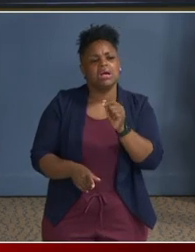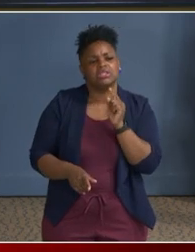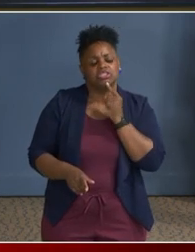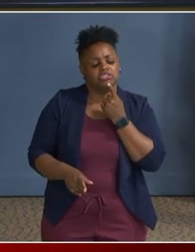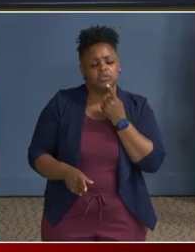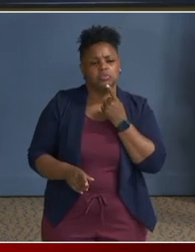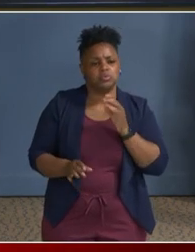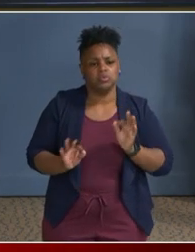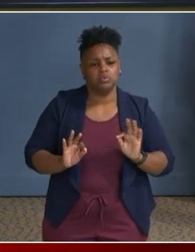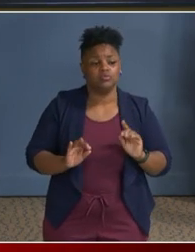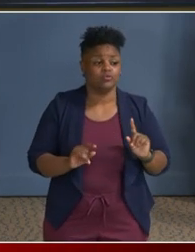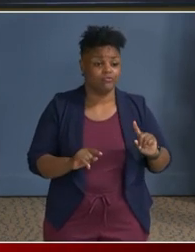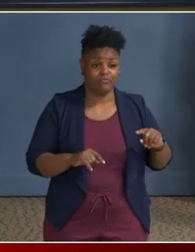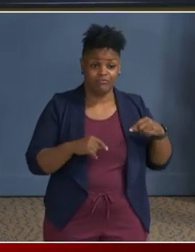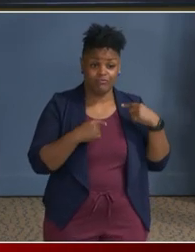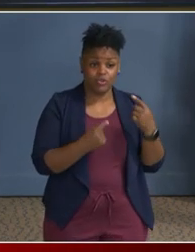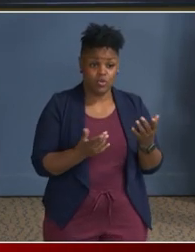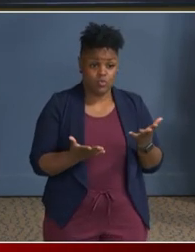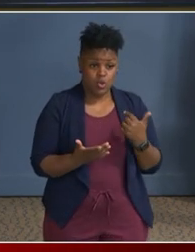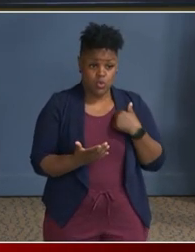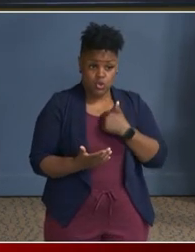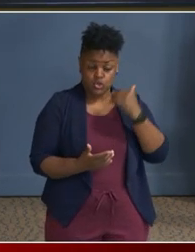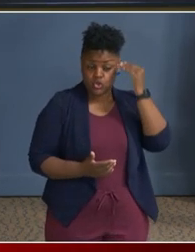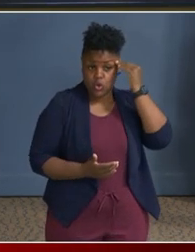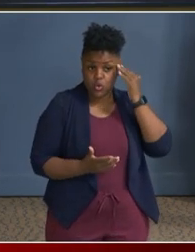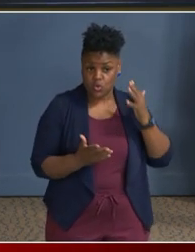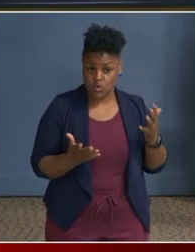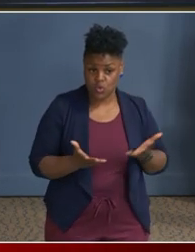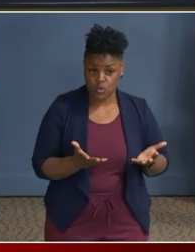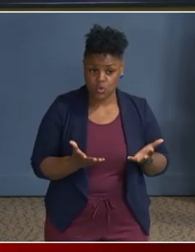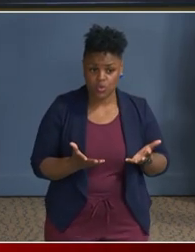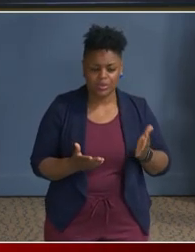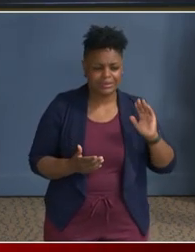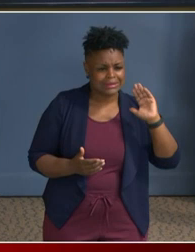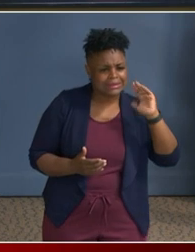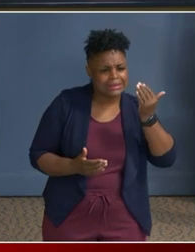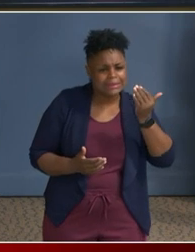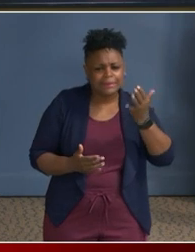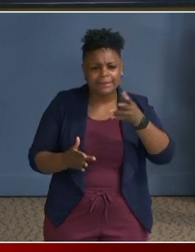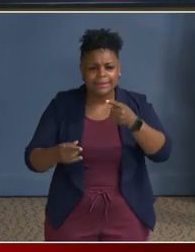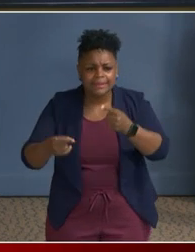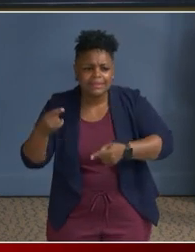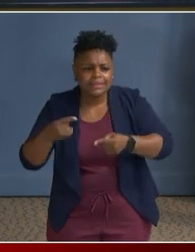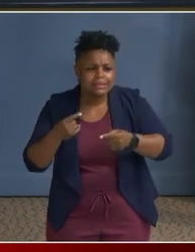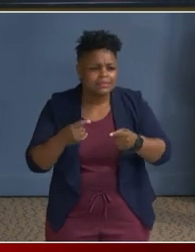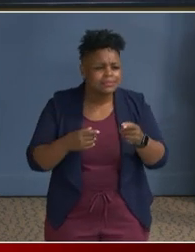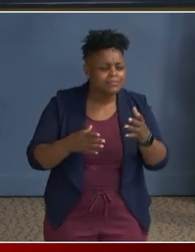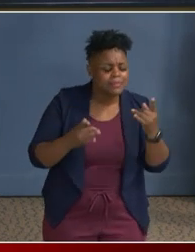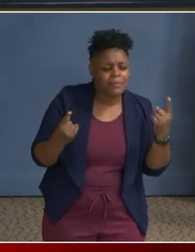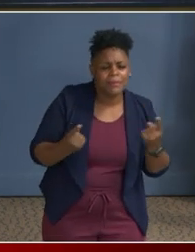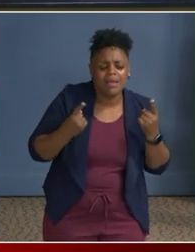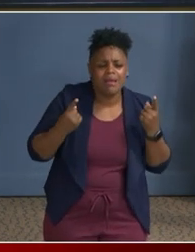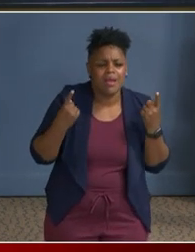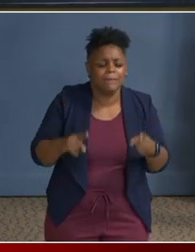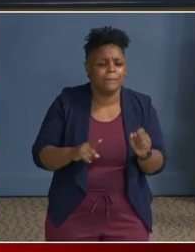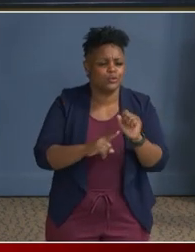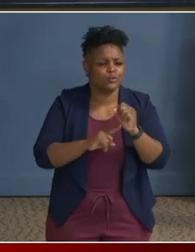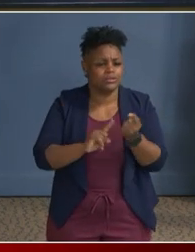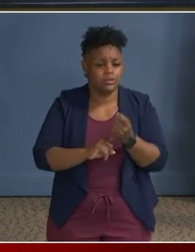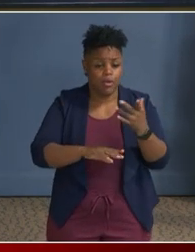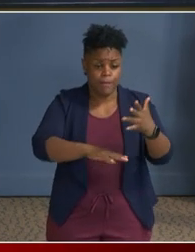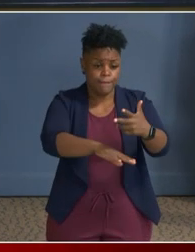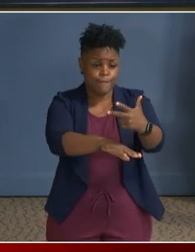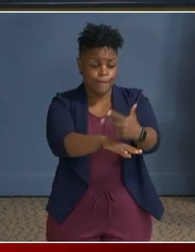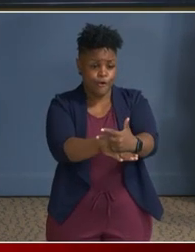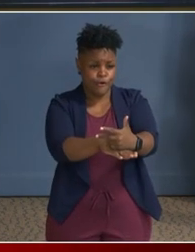case so far is that there was some kind of a dispute regarding somebody who had parked in a way